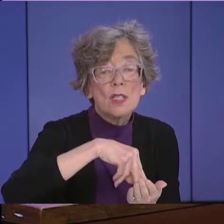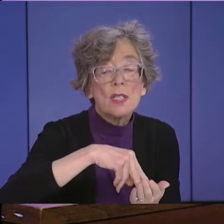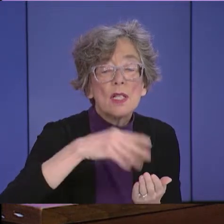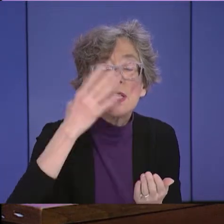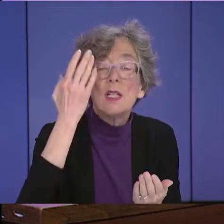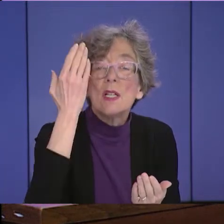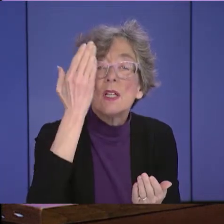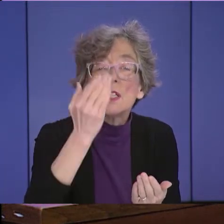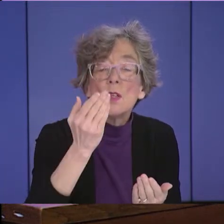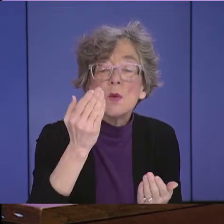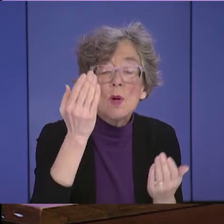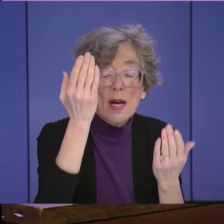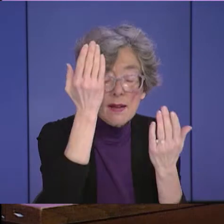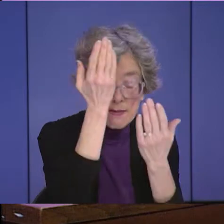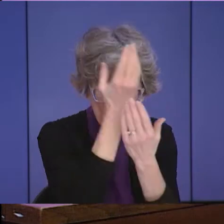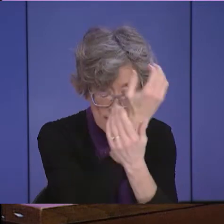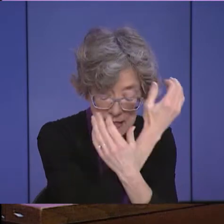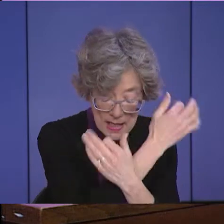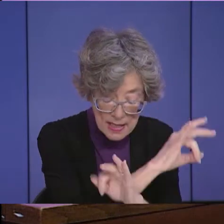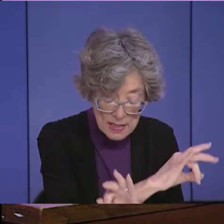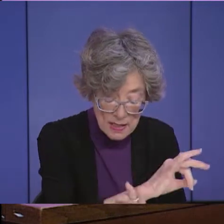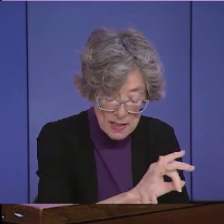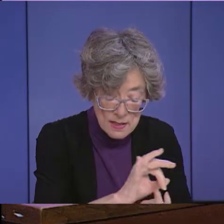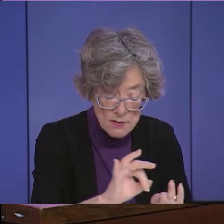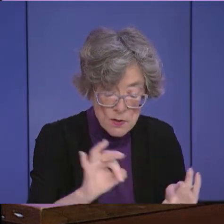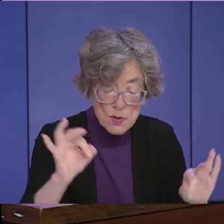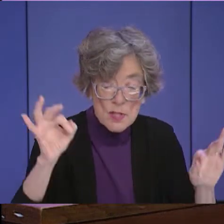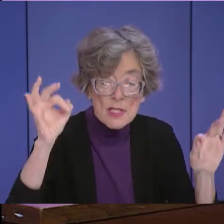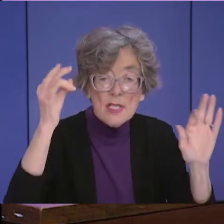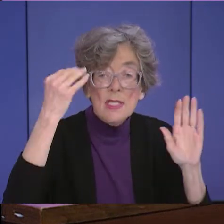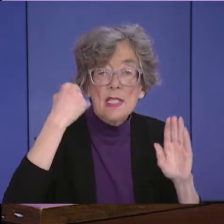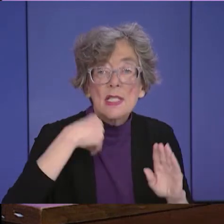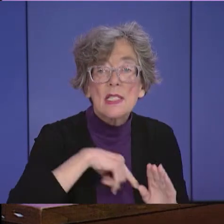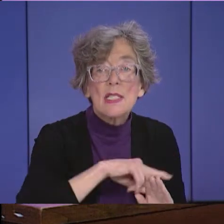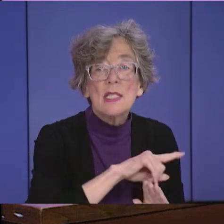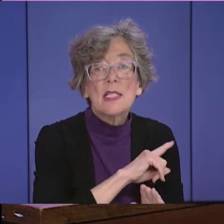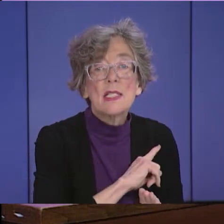resurrection you have set us free.